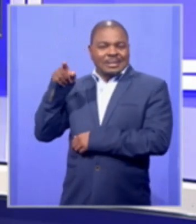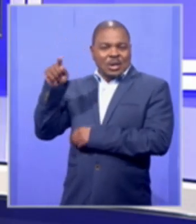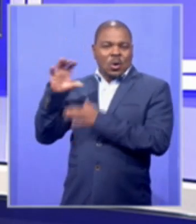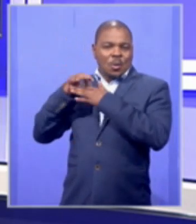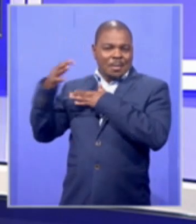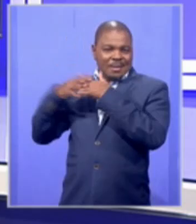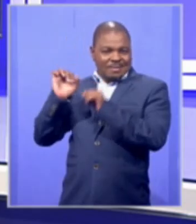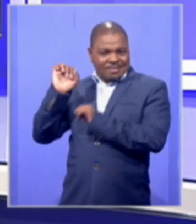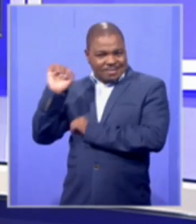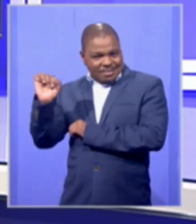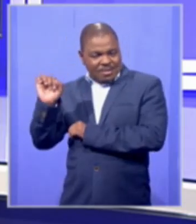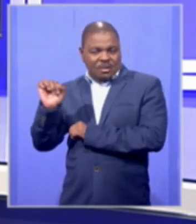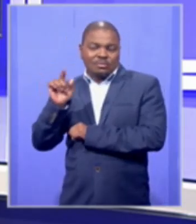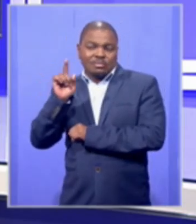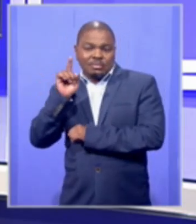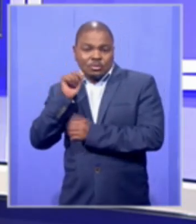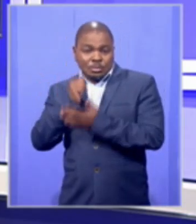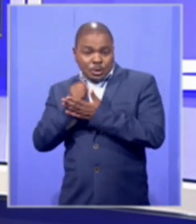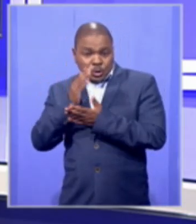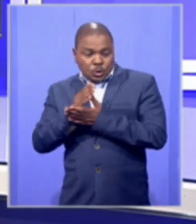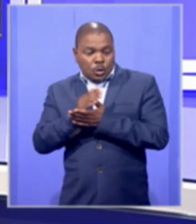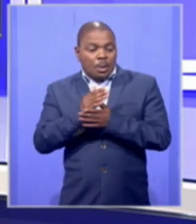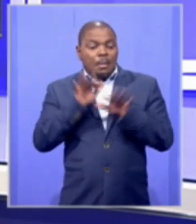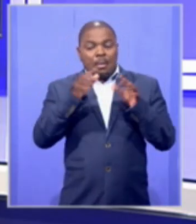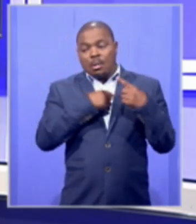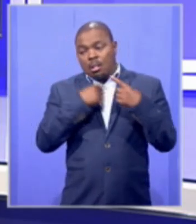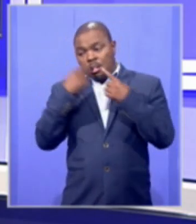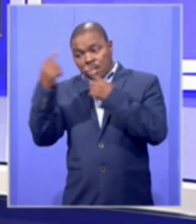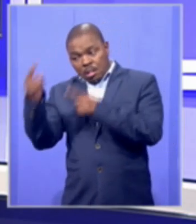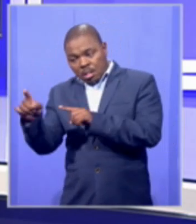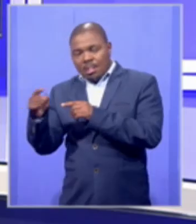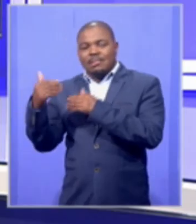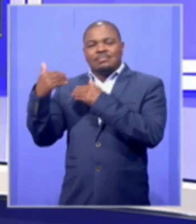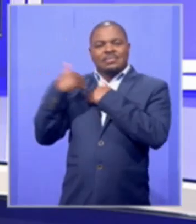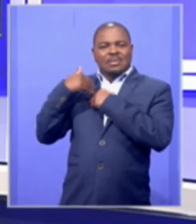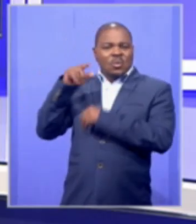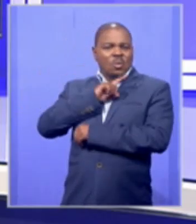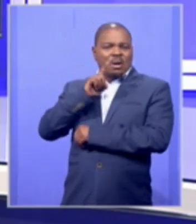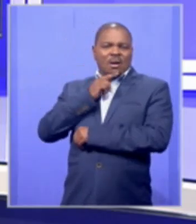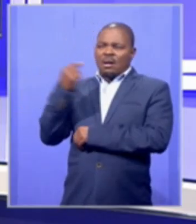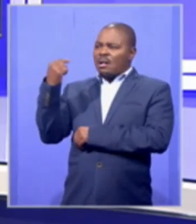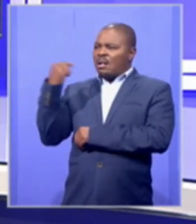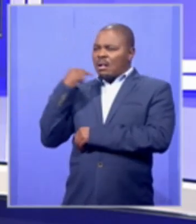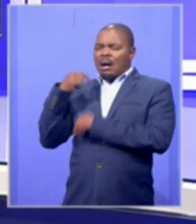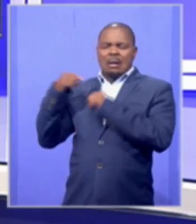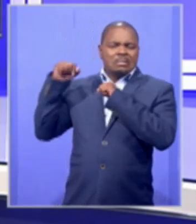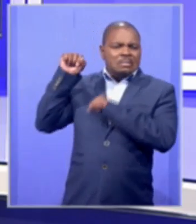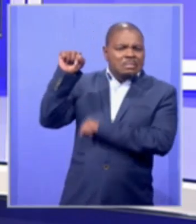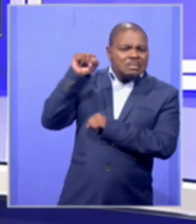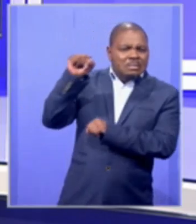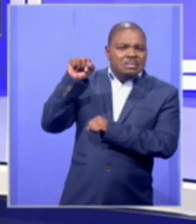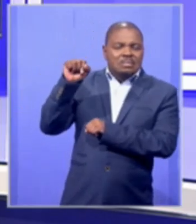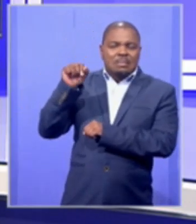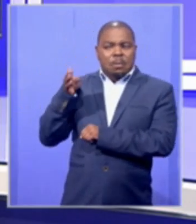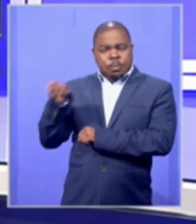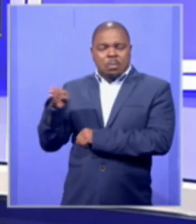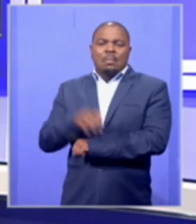ya go netefatsa fa batsaya maeto ba babalesegile go latela dikhudego tse di neng di runtse kwa nageng eo ya